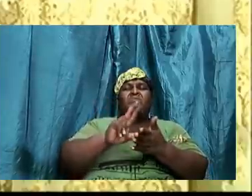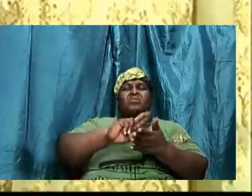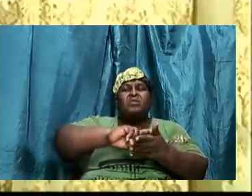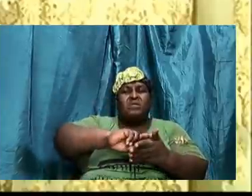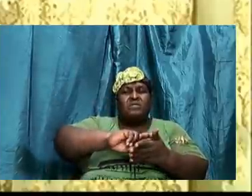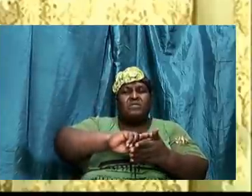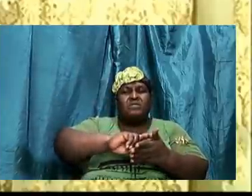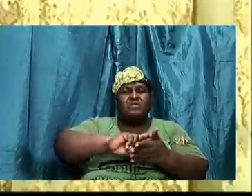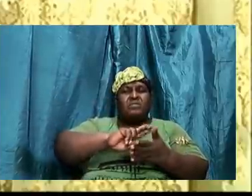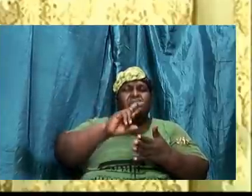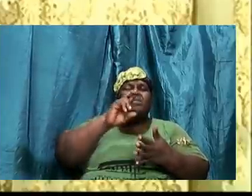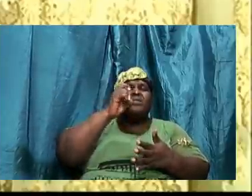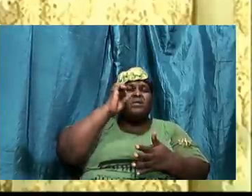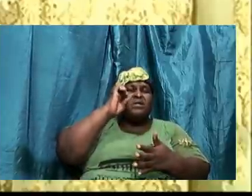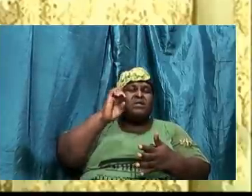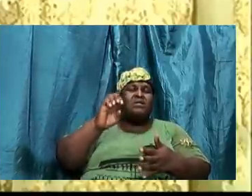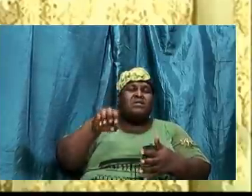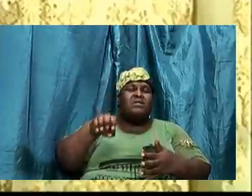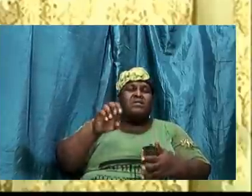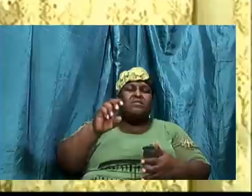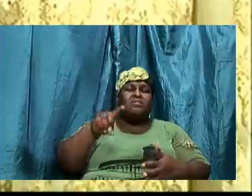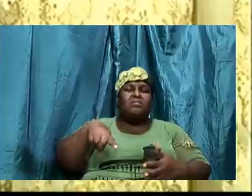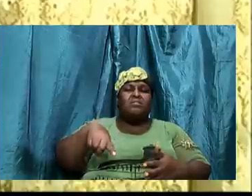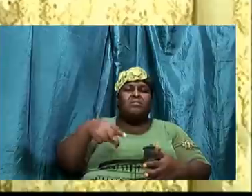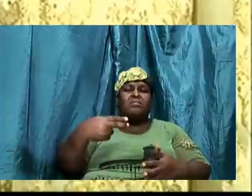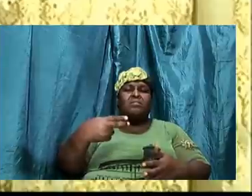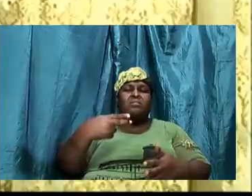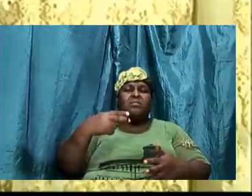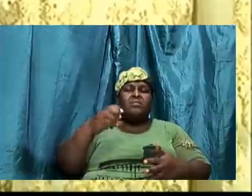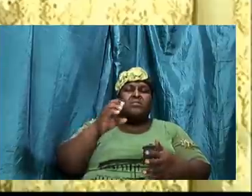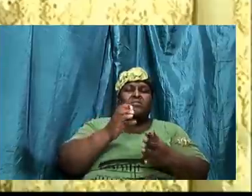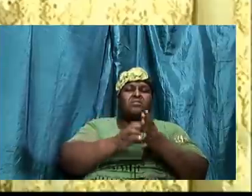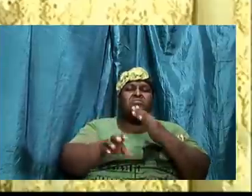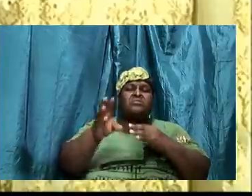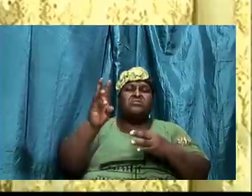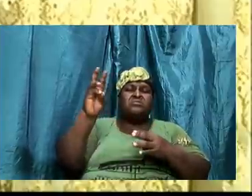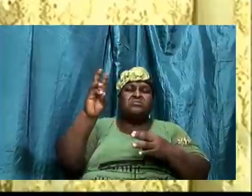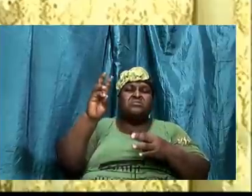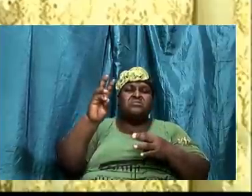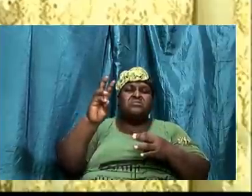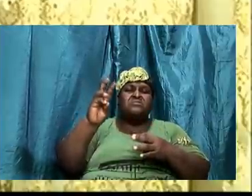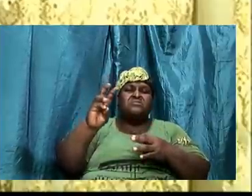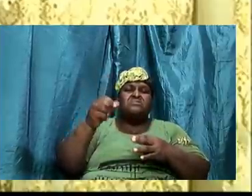chapter 6 and from about 10 down.